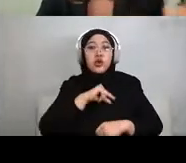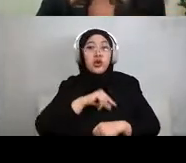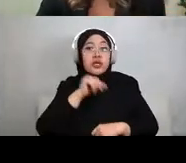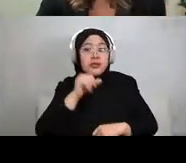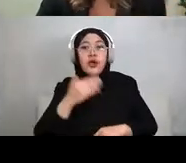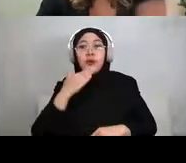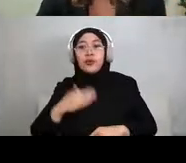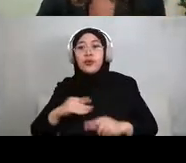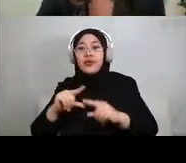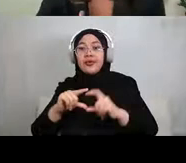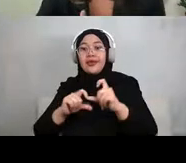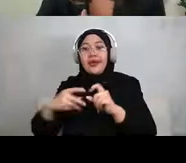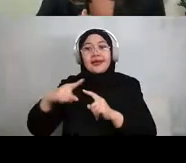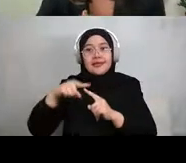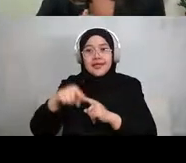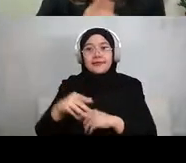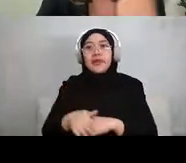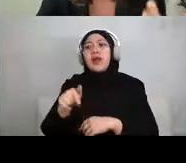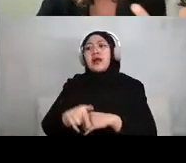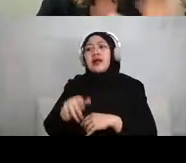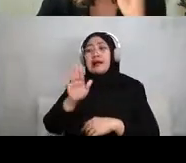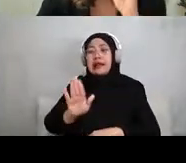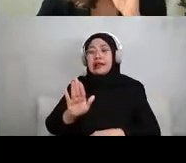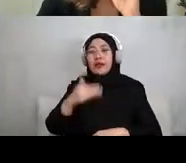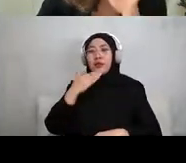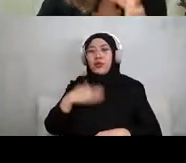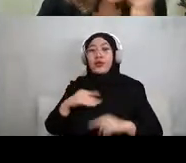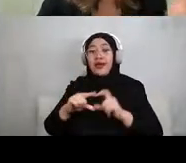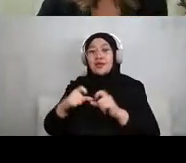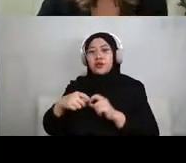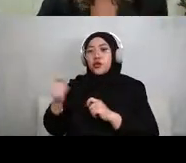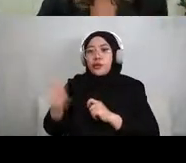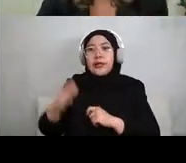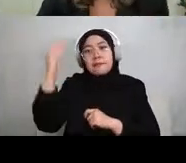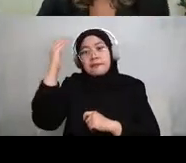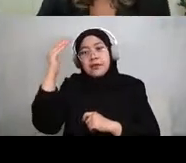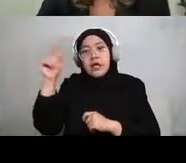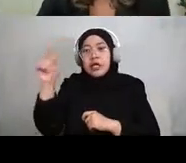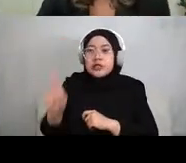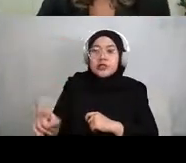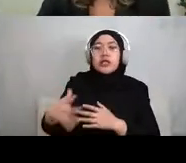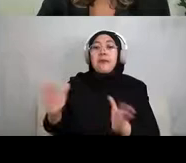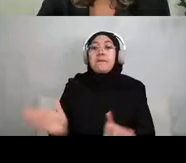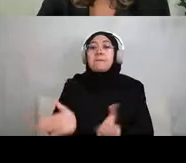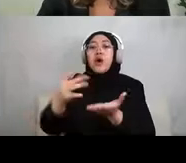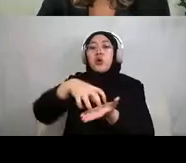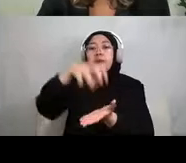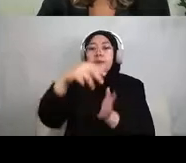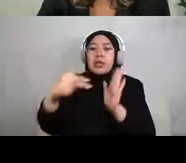the charging infrastructure, for the energy, depending on the case. And also